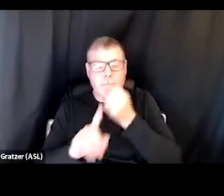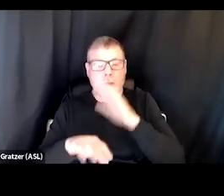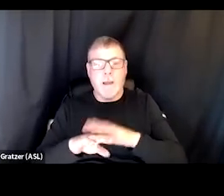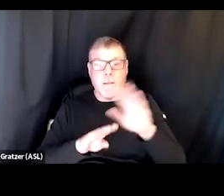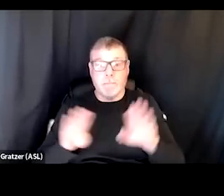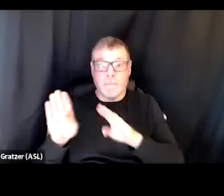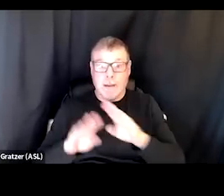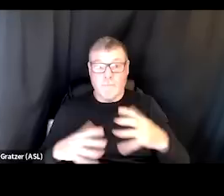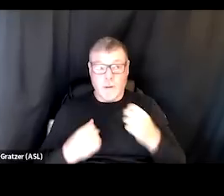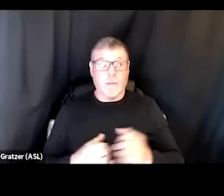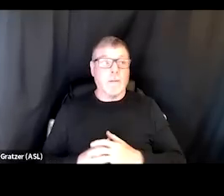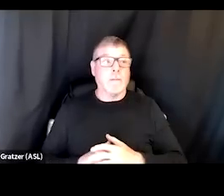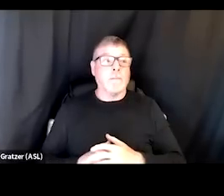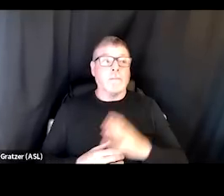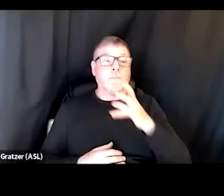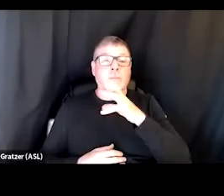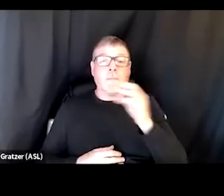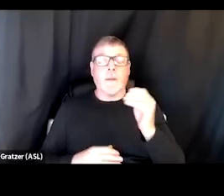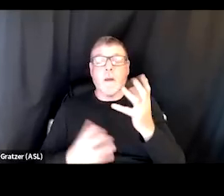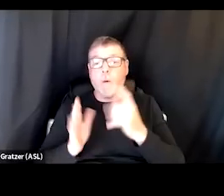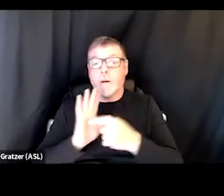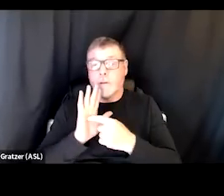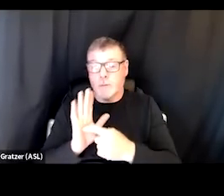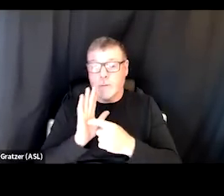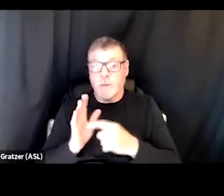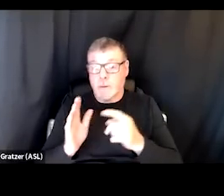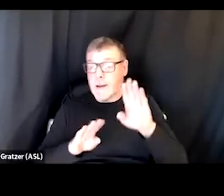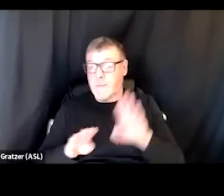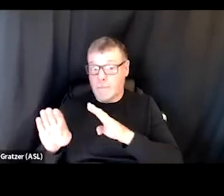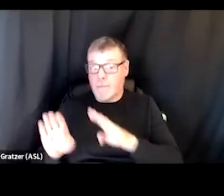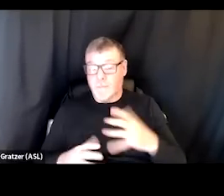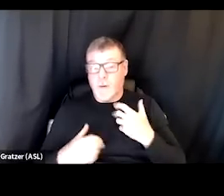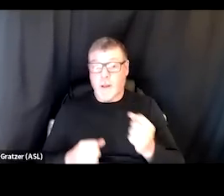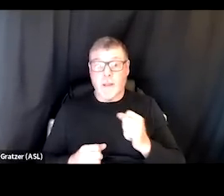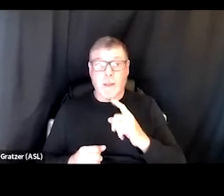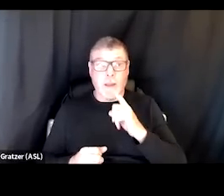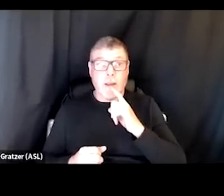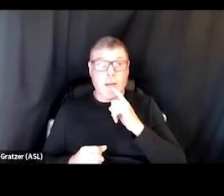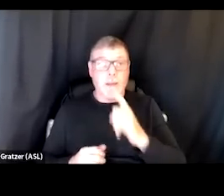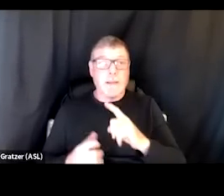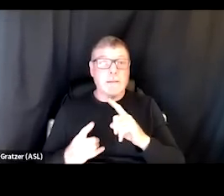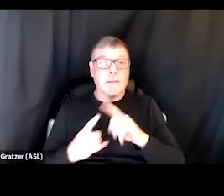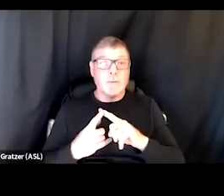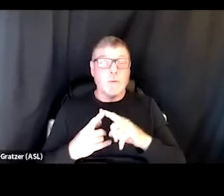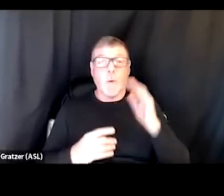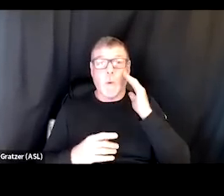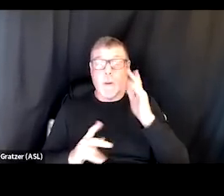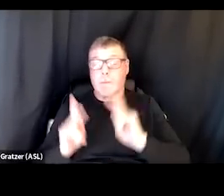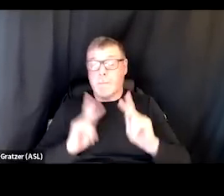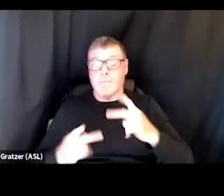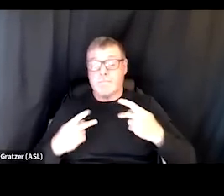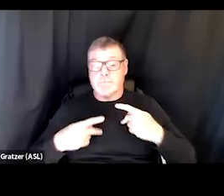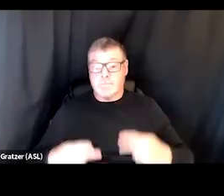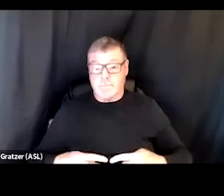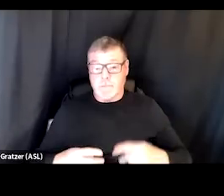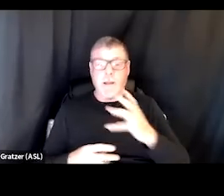and people's well-being. And I also just want to point out, behavioral health is quite linked, as we know, to people's physical health and